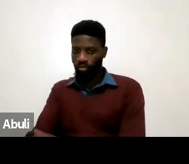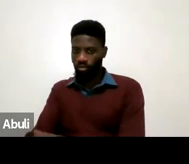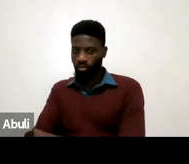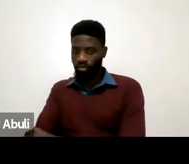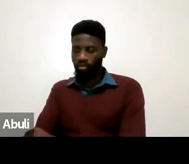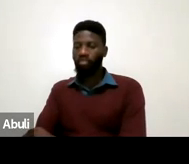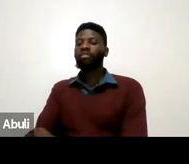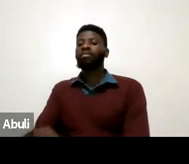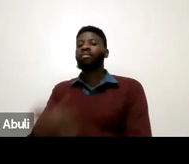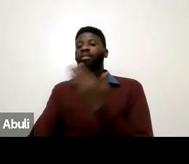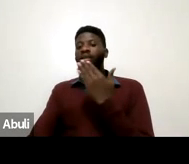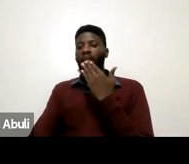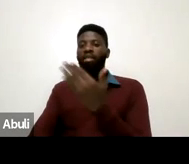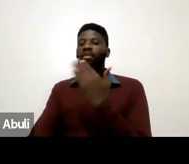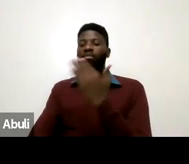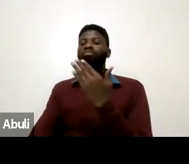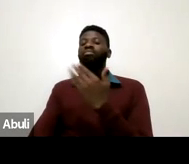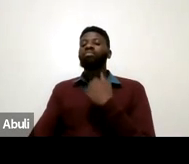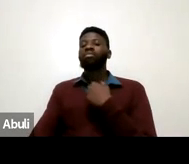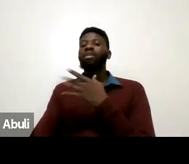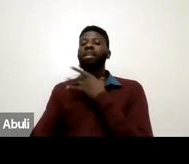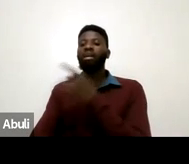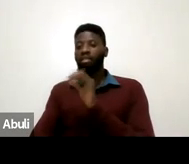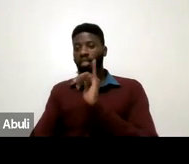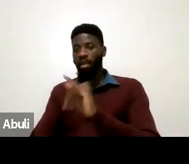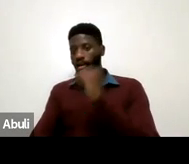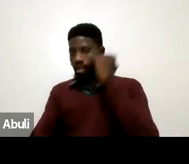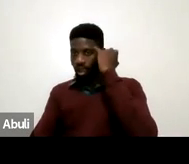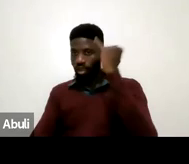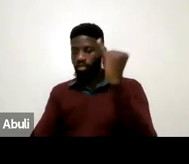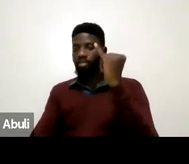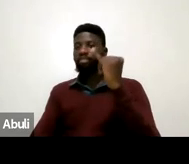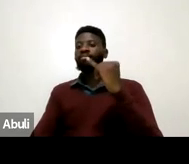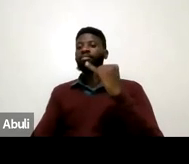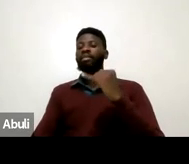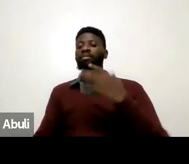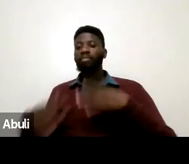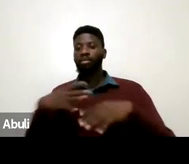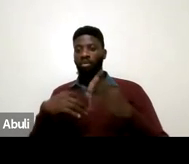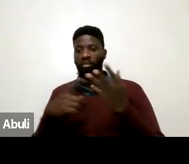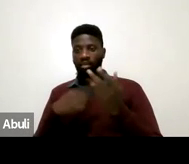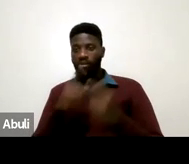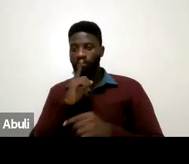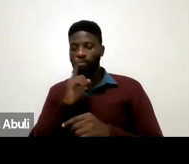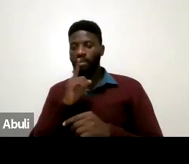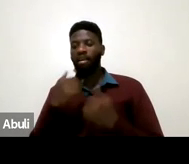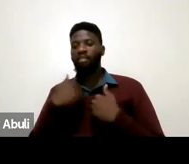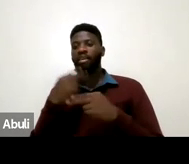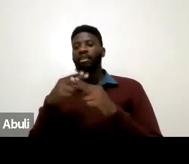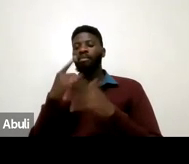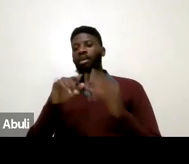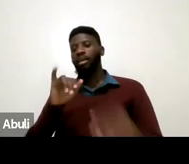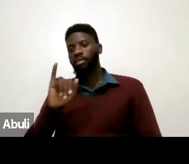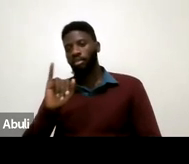mathematicians or the scientists in this class will tell you there is something we call interpolation. When you